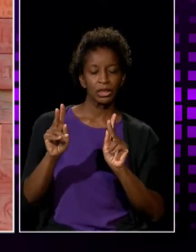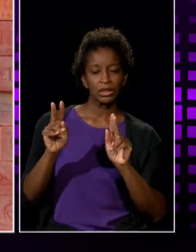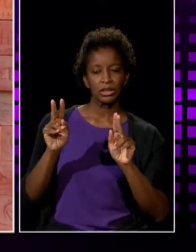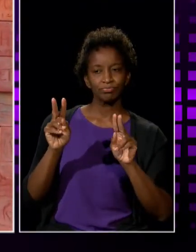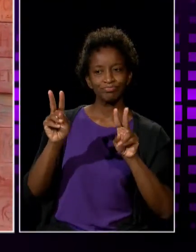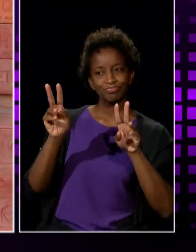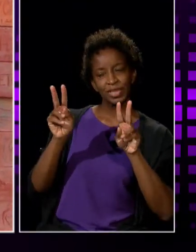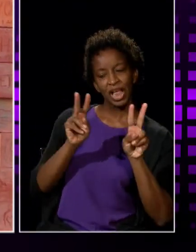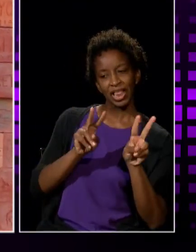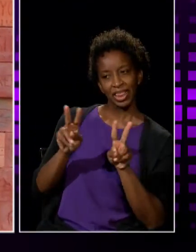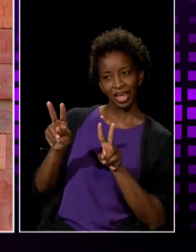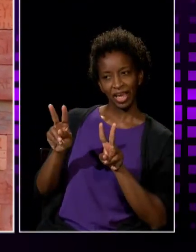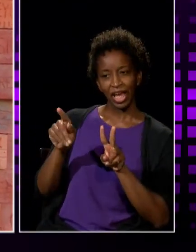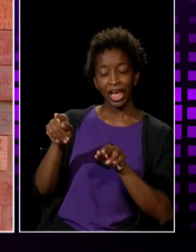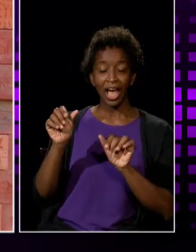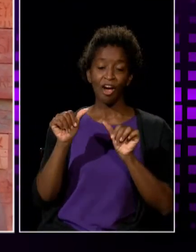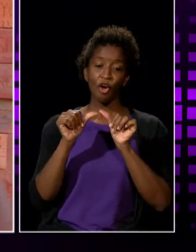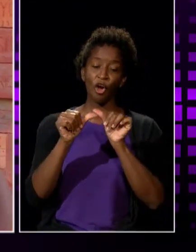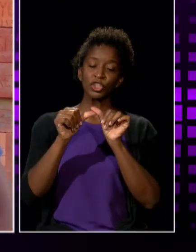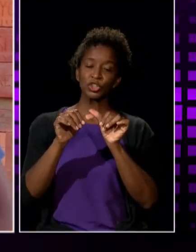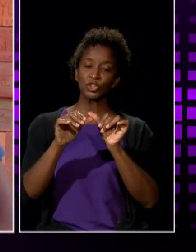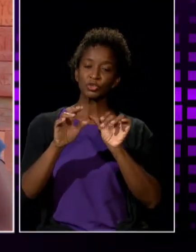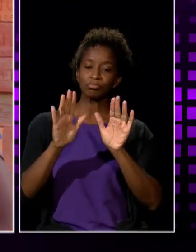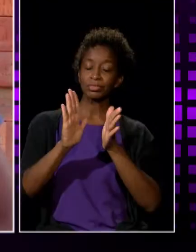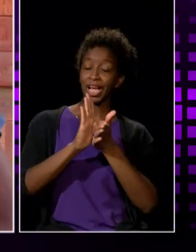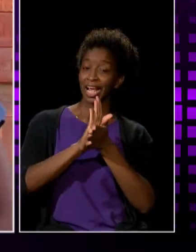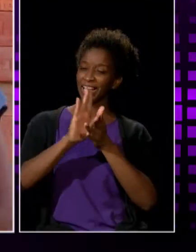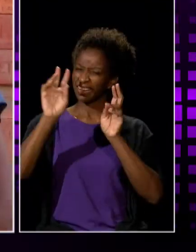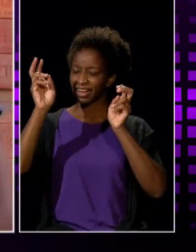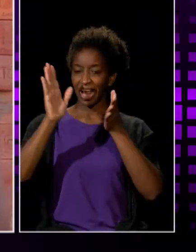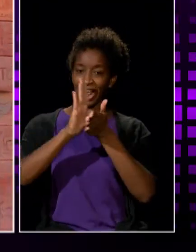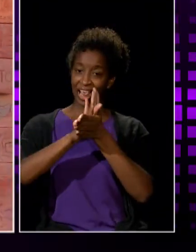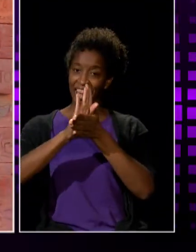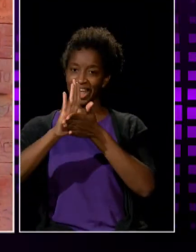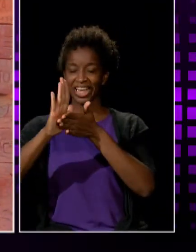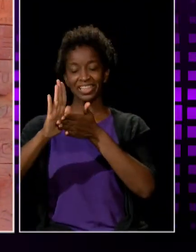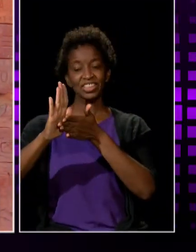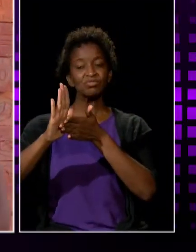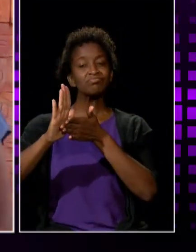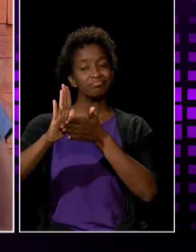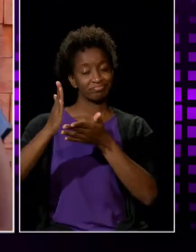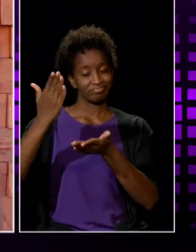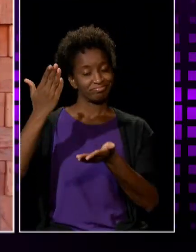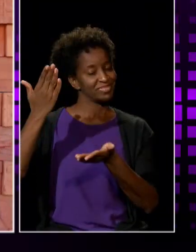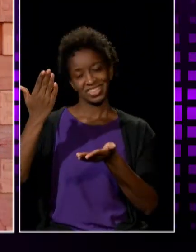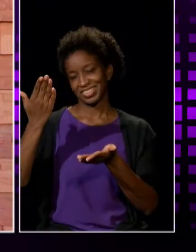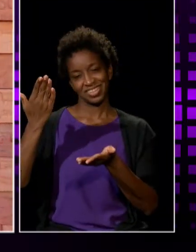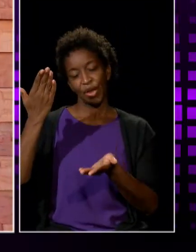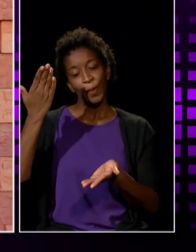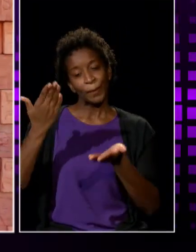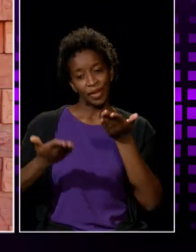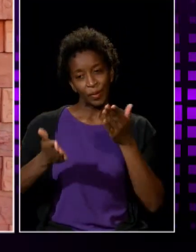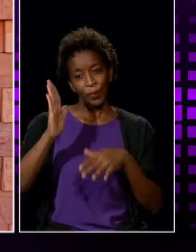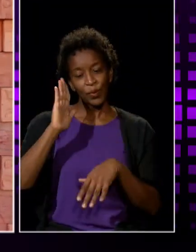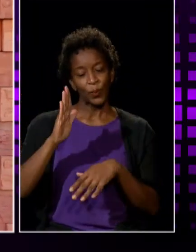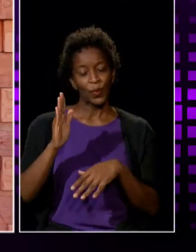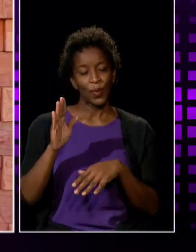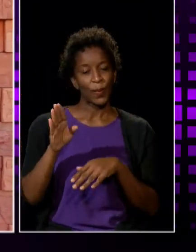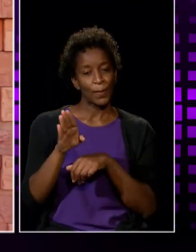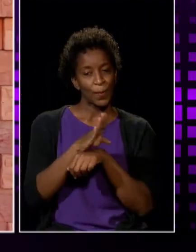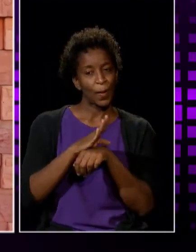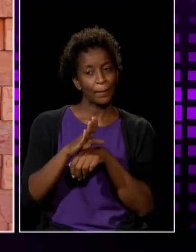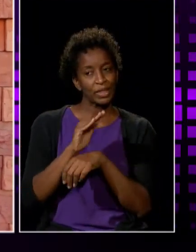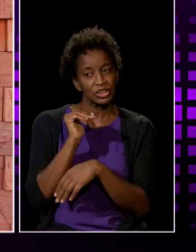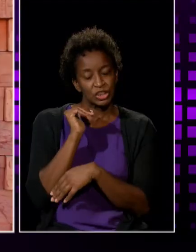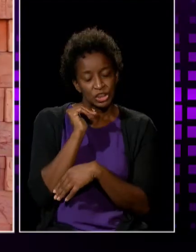think is a sad thing. But I think that she is doing a wonderful job at it so far, and I hope that she continues to do a wonderful job and